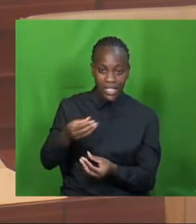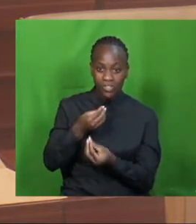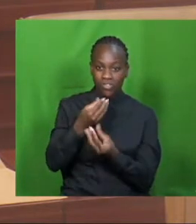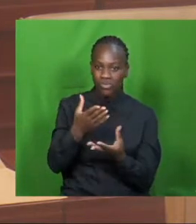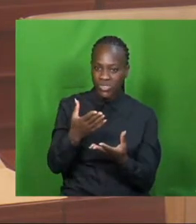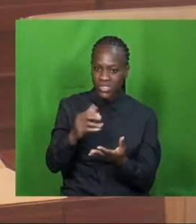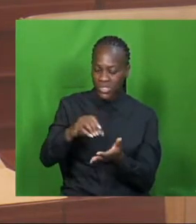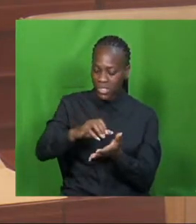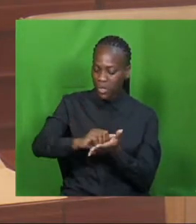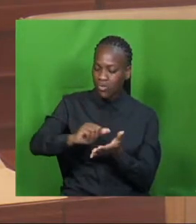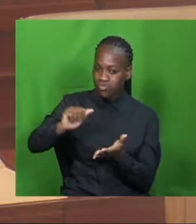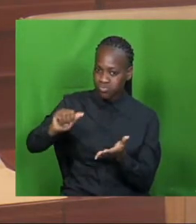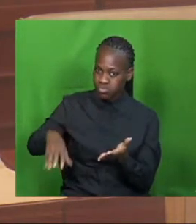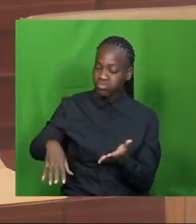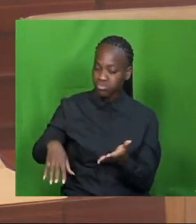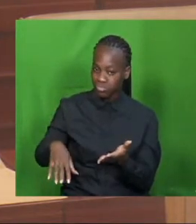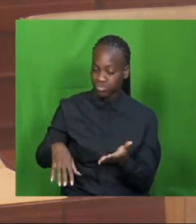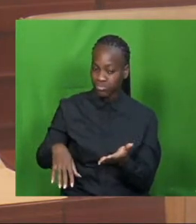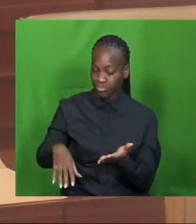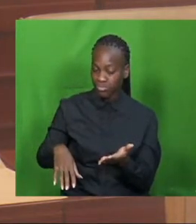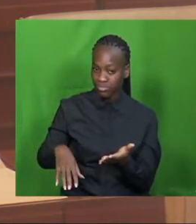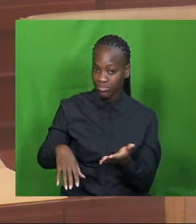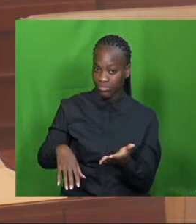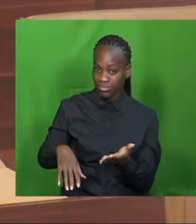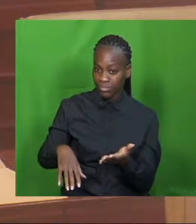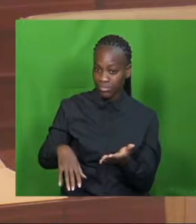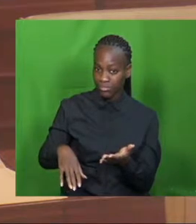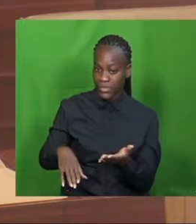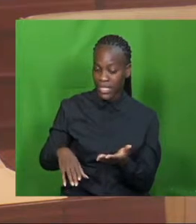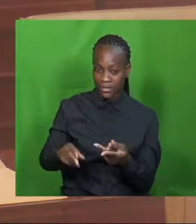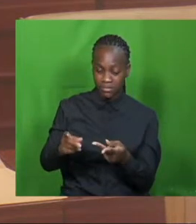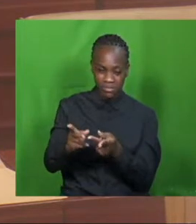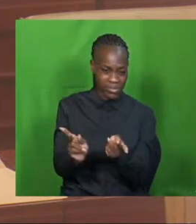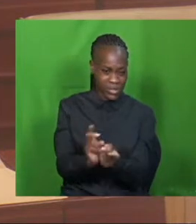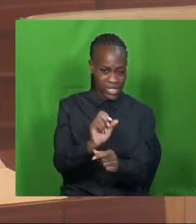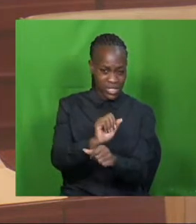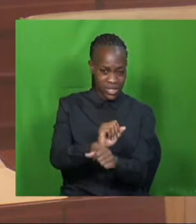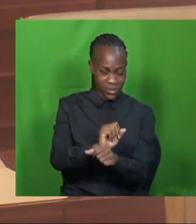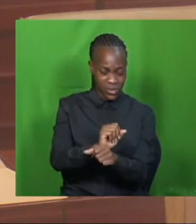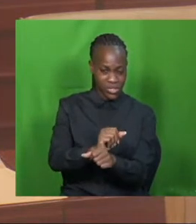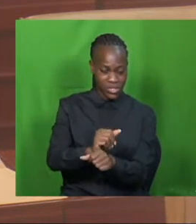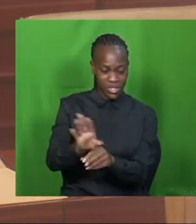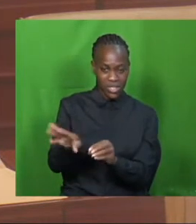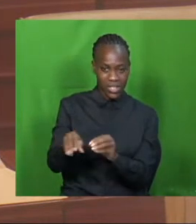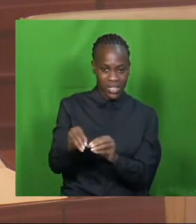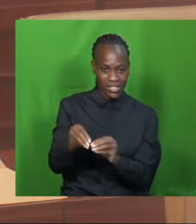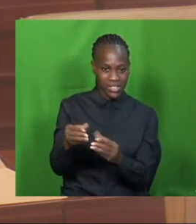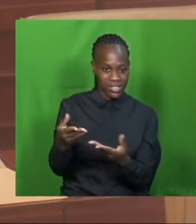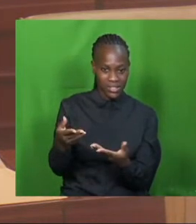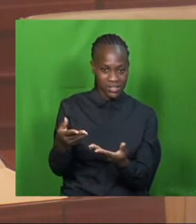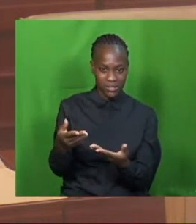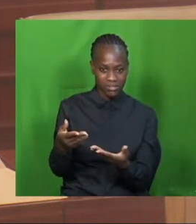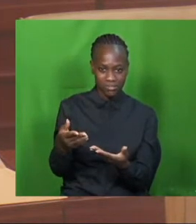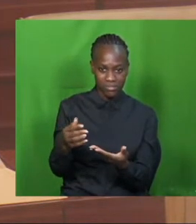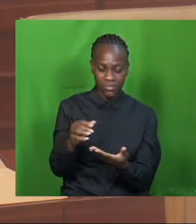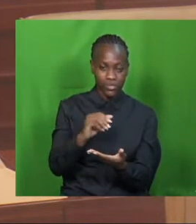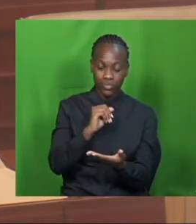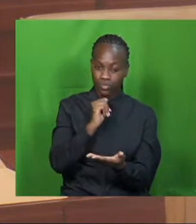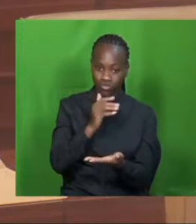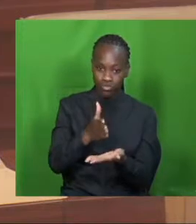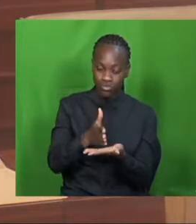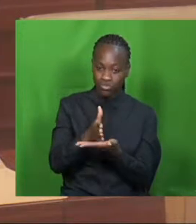of the chamber of Parliament. It says absent from Parliament. Parliament is not only the floor of the chamber.